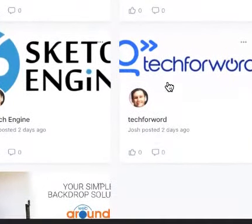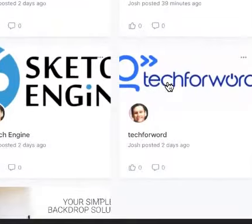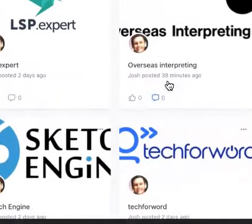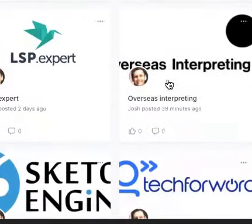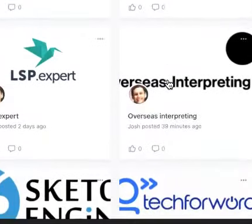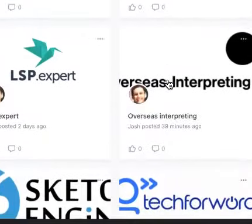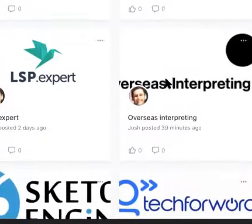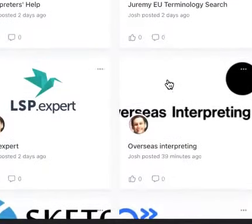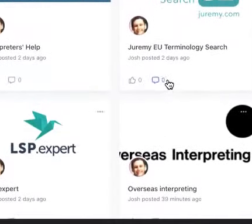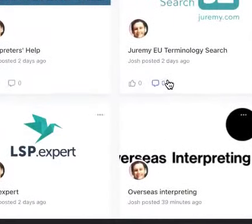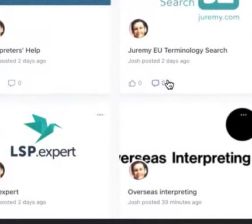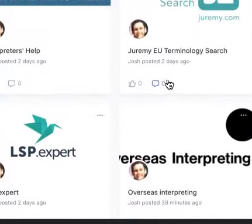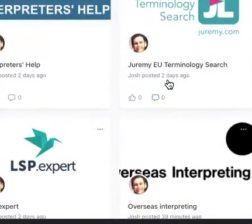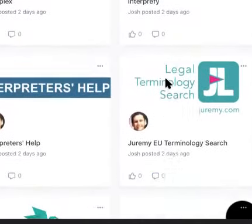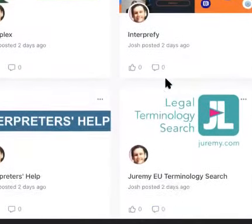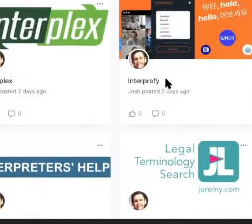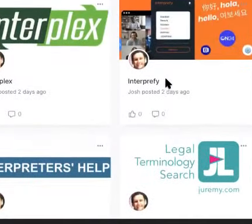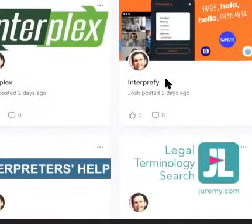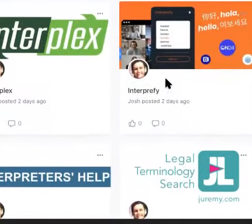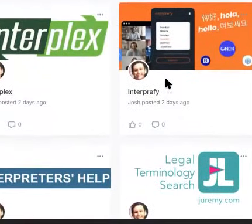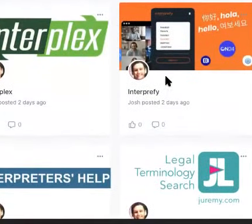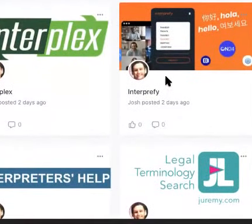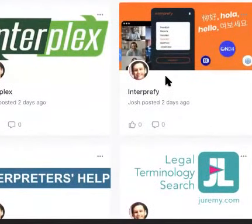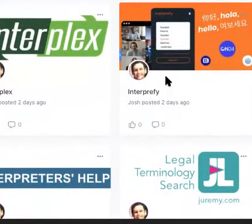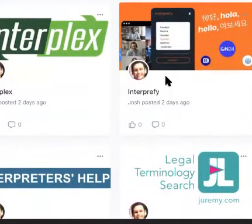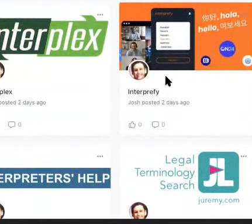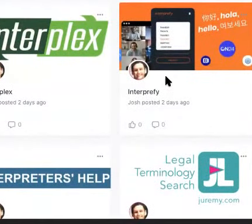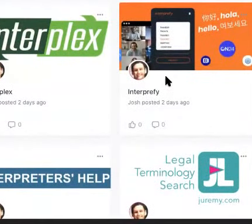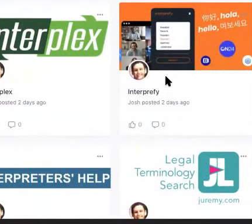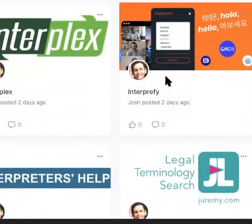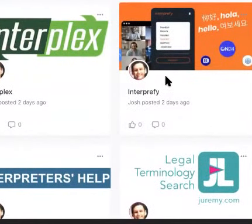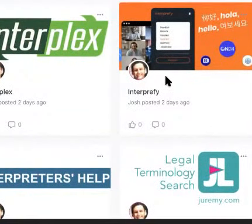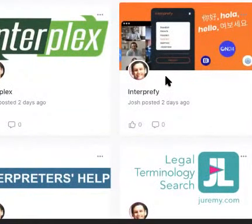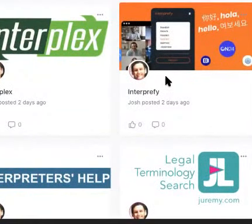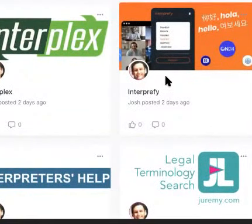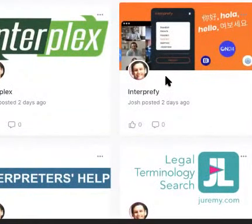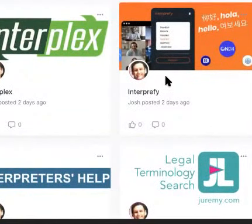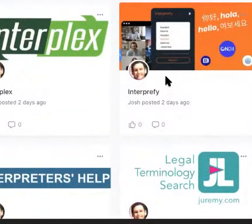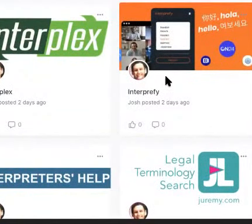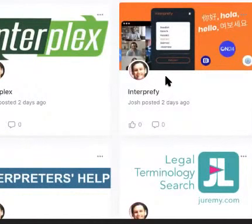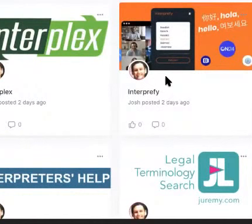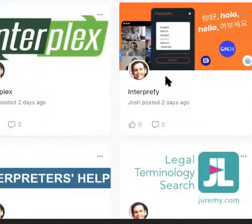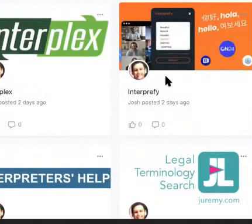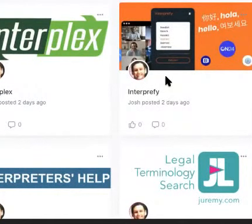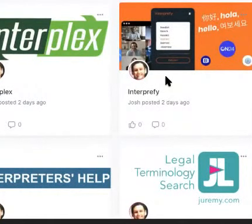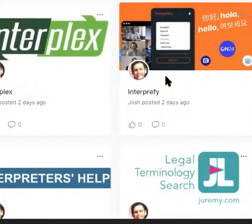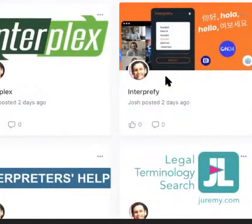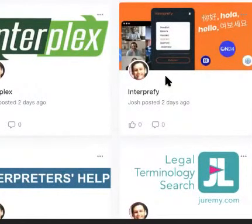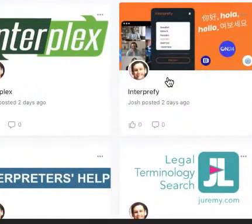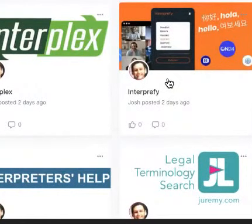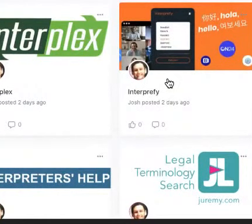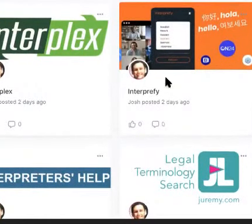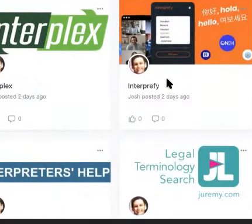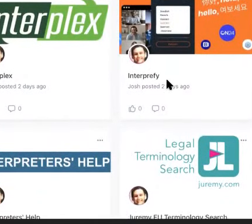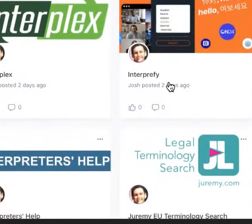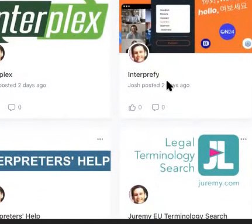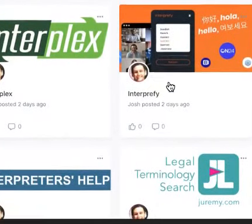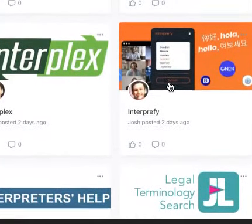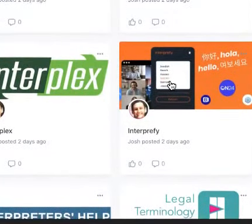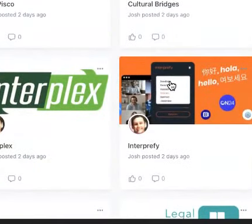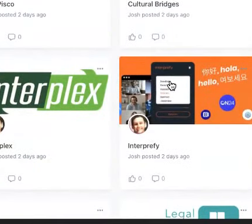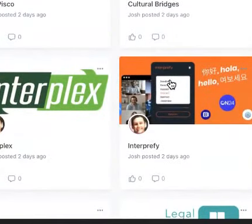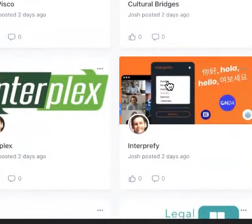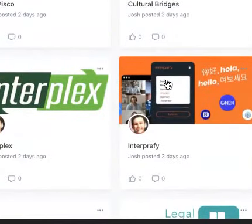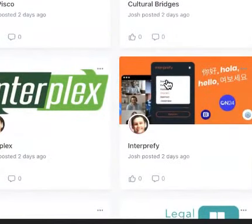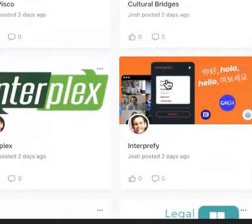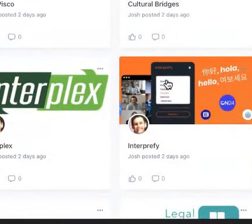special deals and discounts on your favorite glossary tools, on your favorite remote interpreting tools,